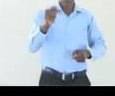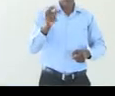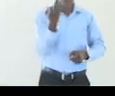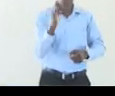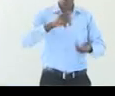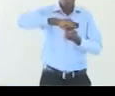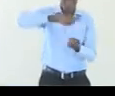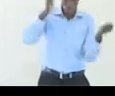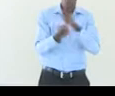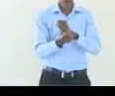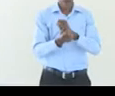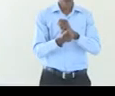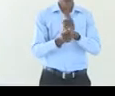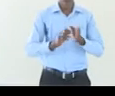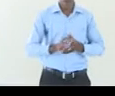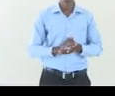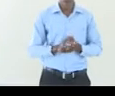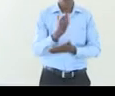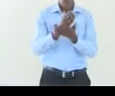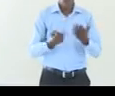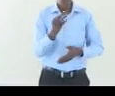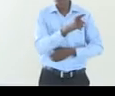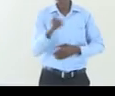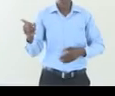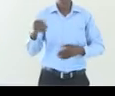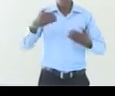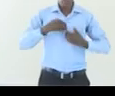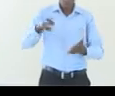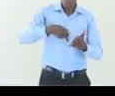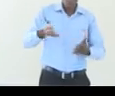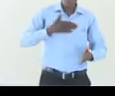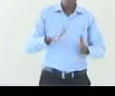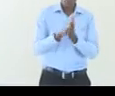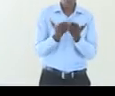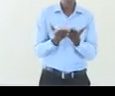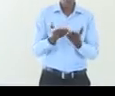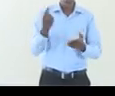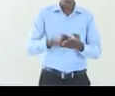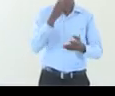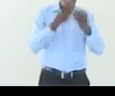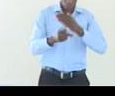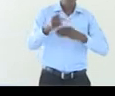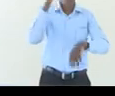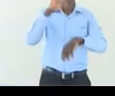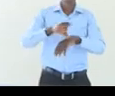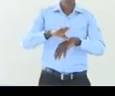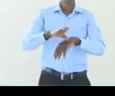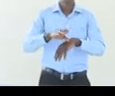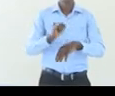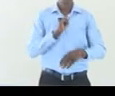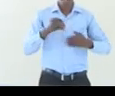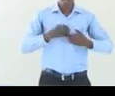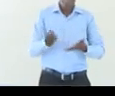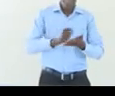the gospel, there is no more powerful force than the gospel of Christ to change society. There's no force that is